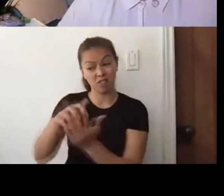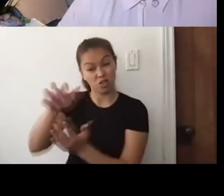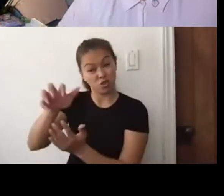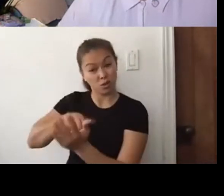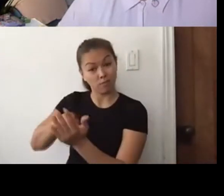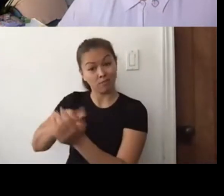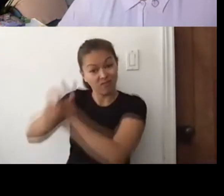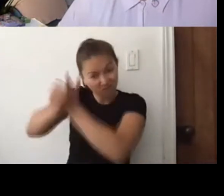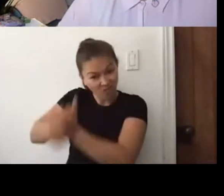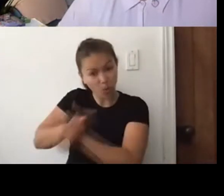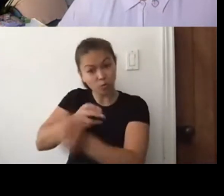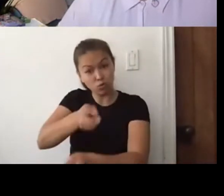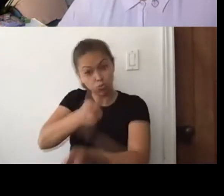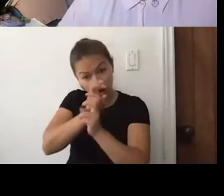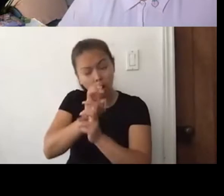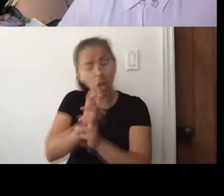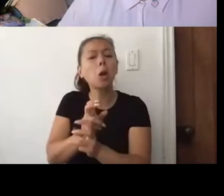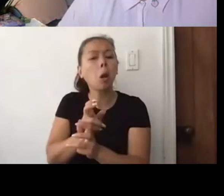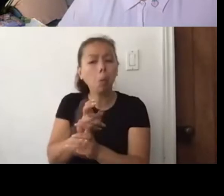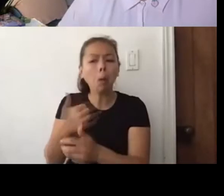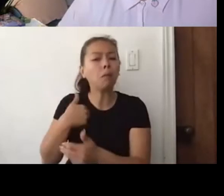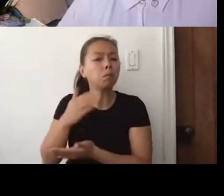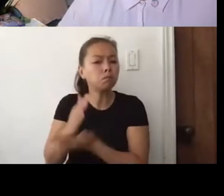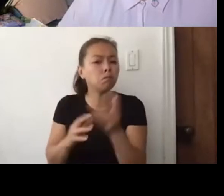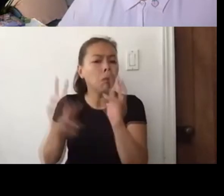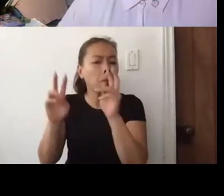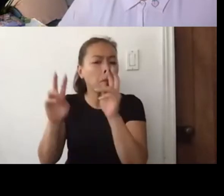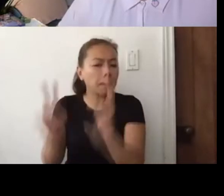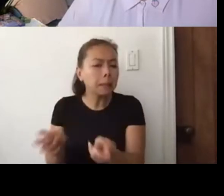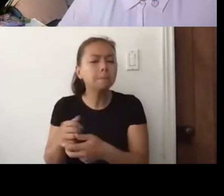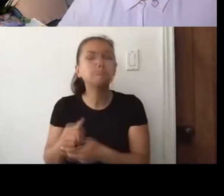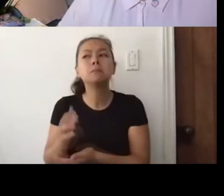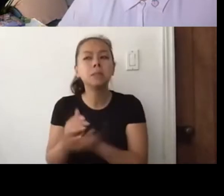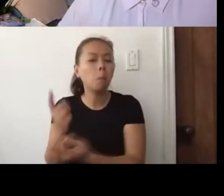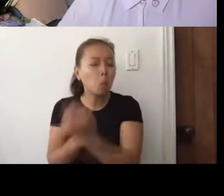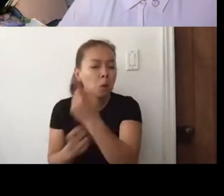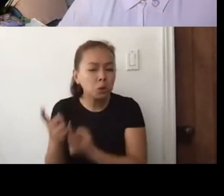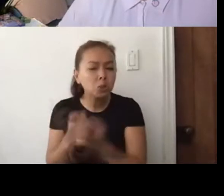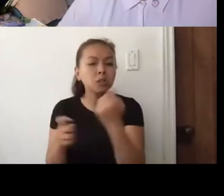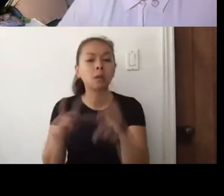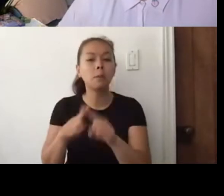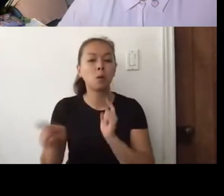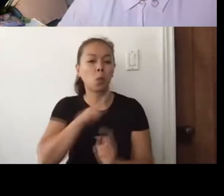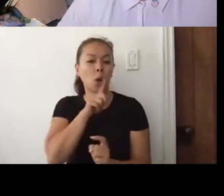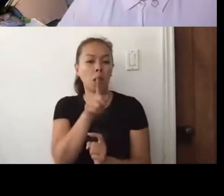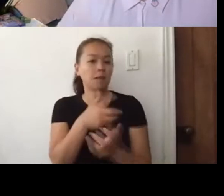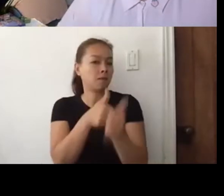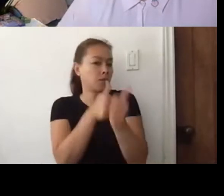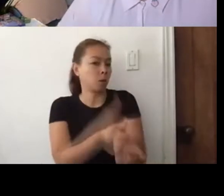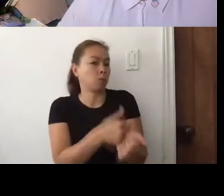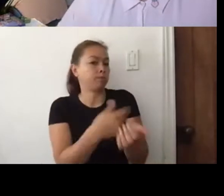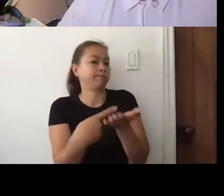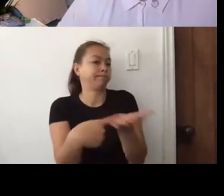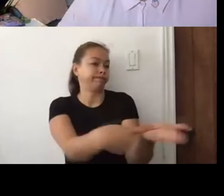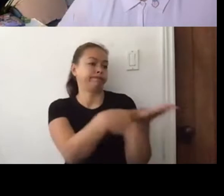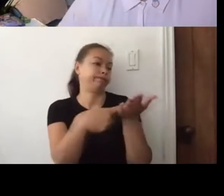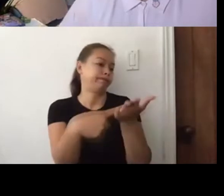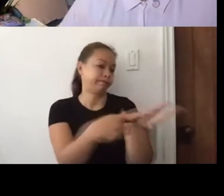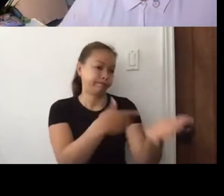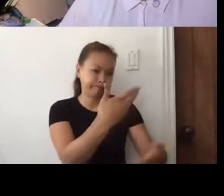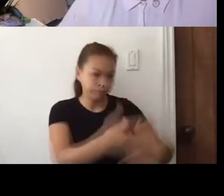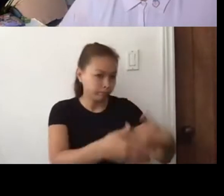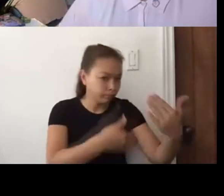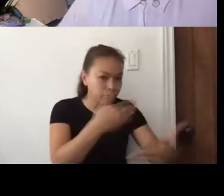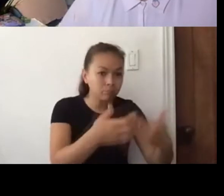we have some themes to follow. We do have some questions in mind, but we're going to let the conversation lead the way. And I'm really excited to see